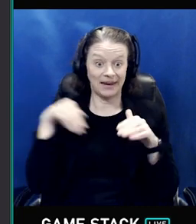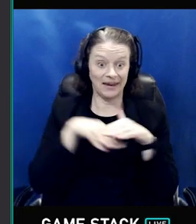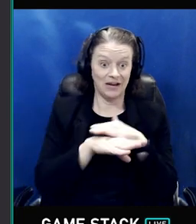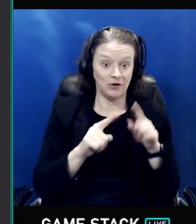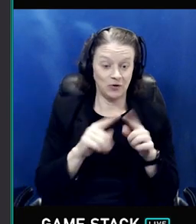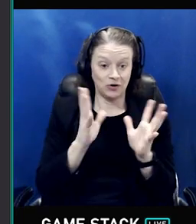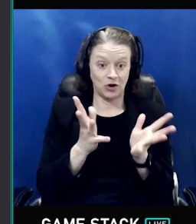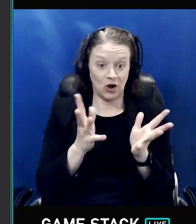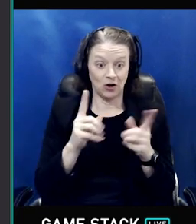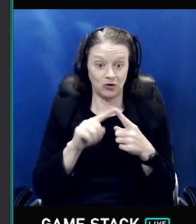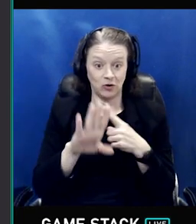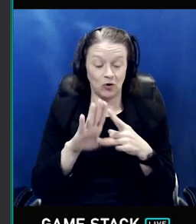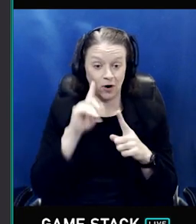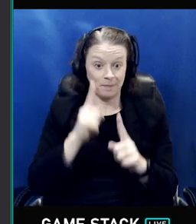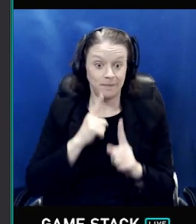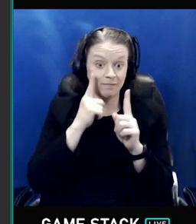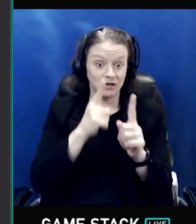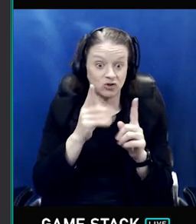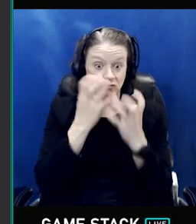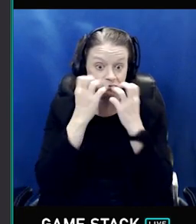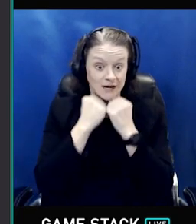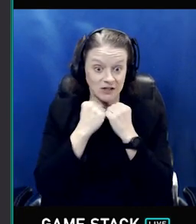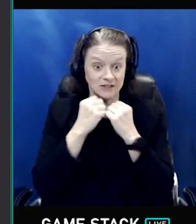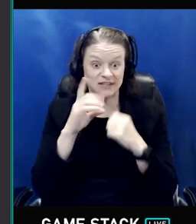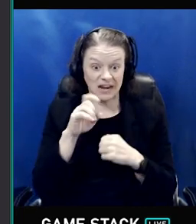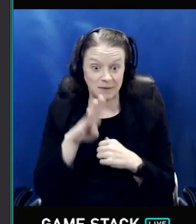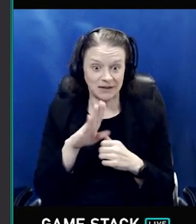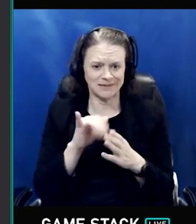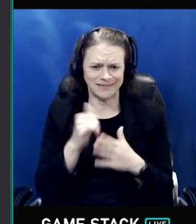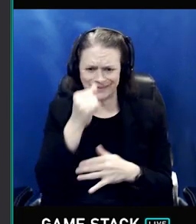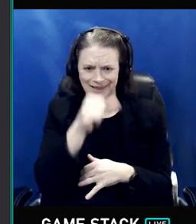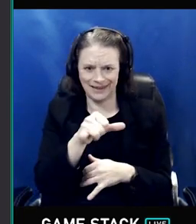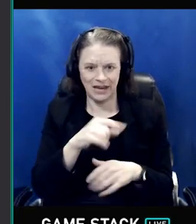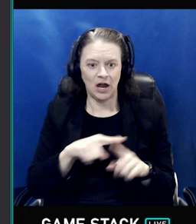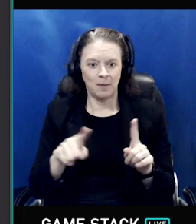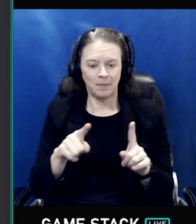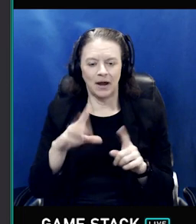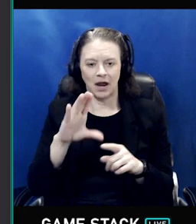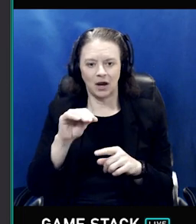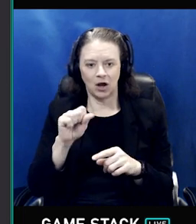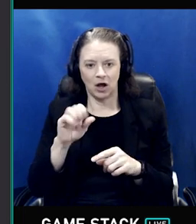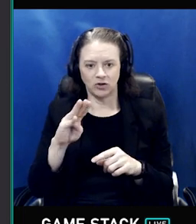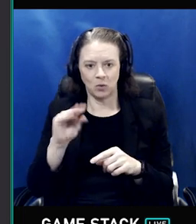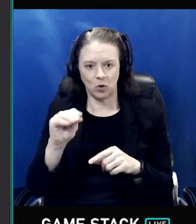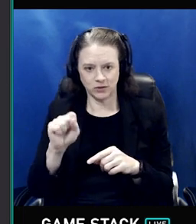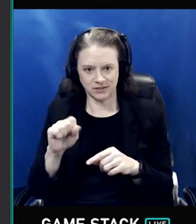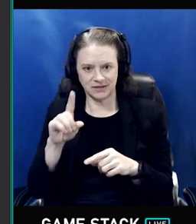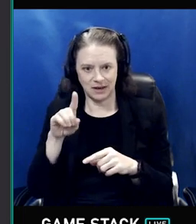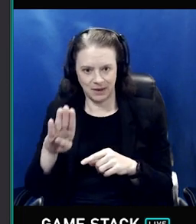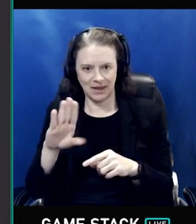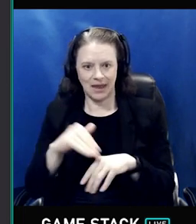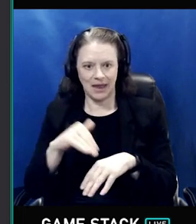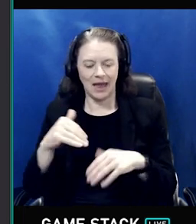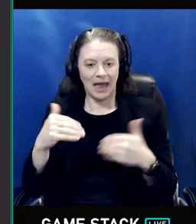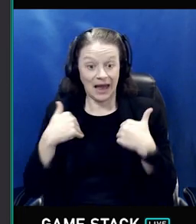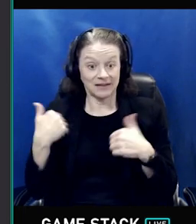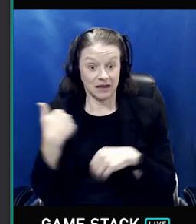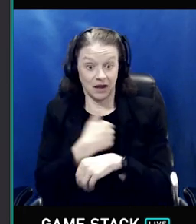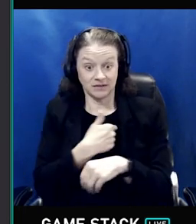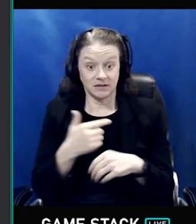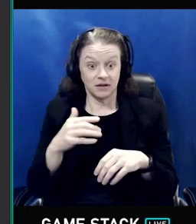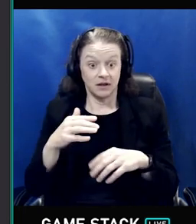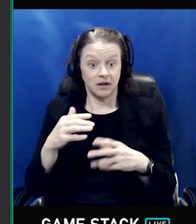database is silly. Cosmos DB has us on a secured endpoint so that the private networks of our game services